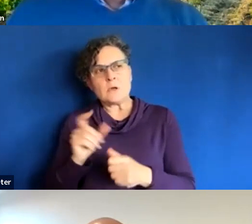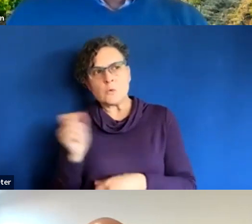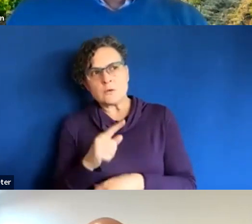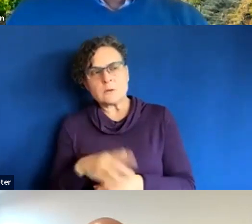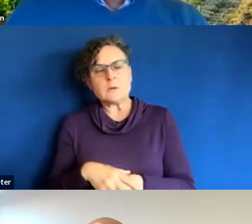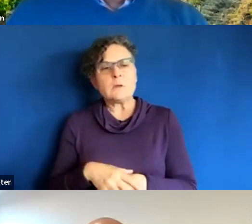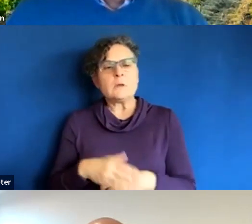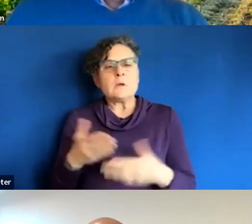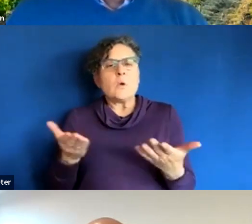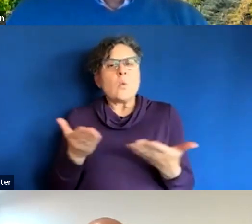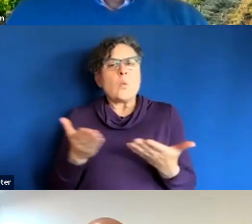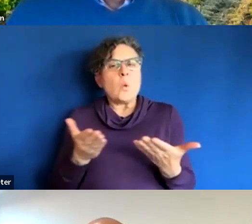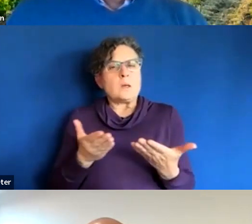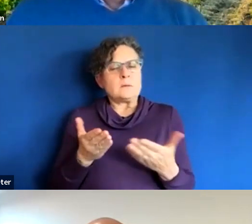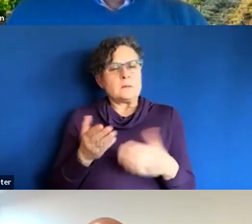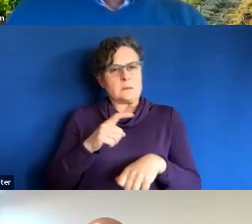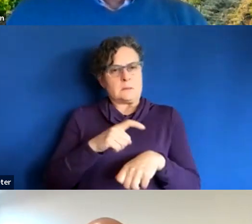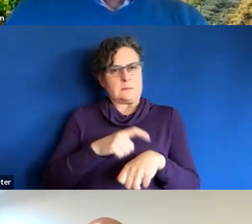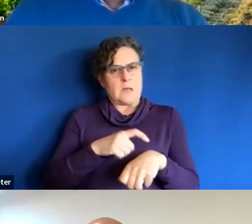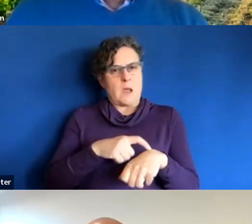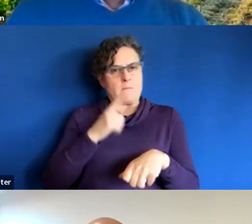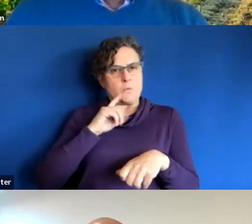kind of timeline are we looking at here?